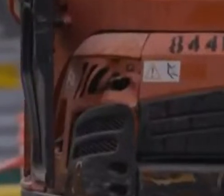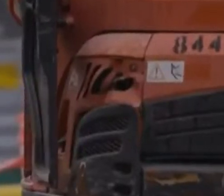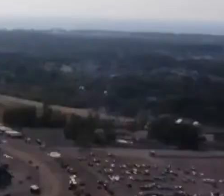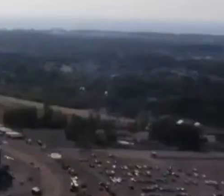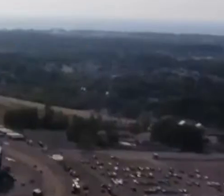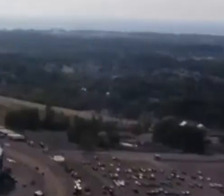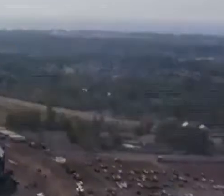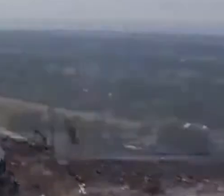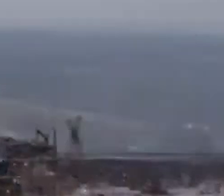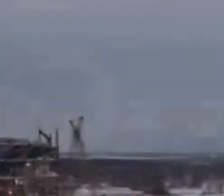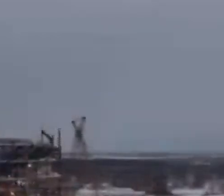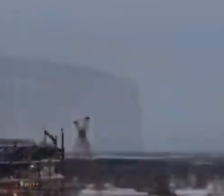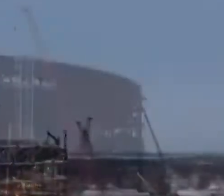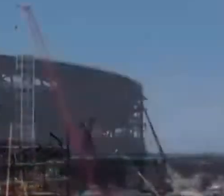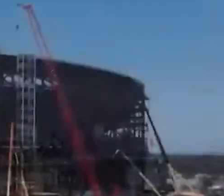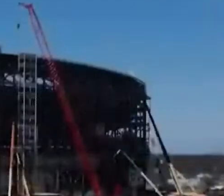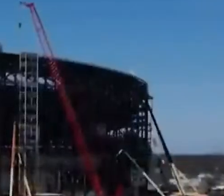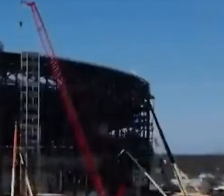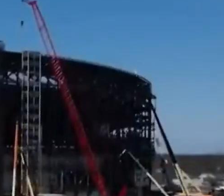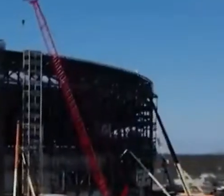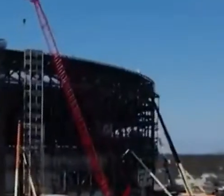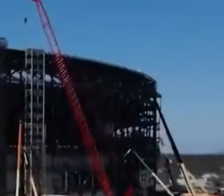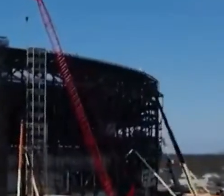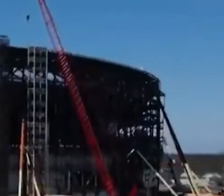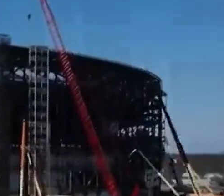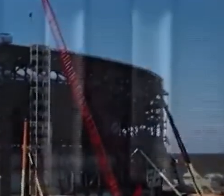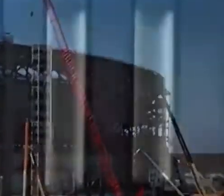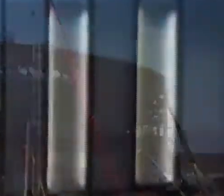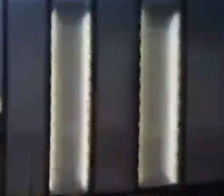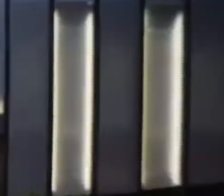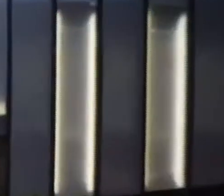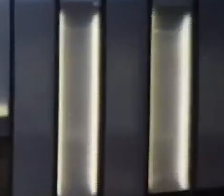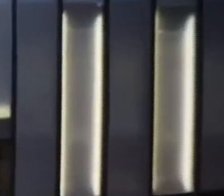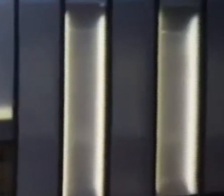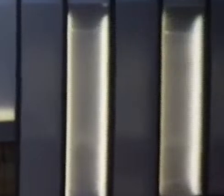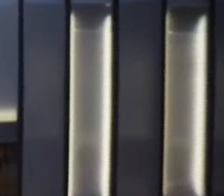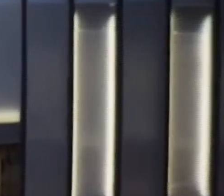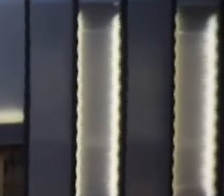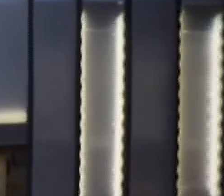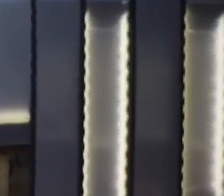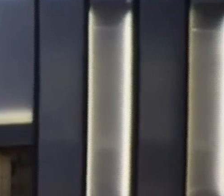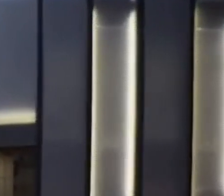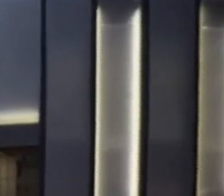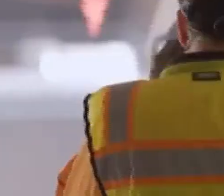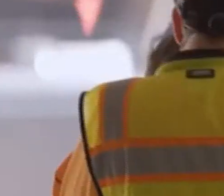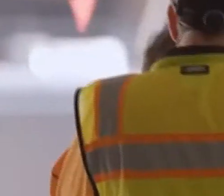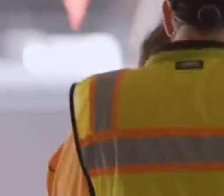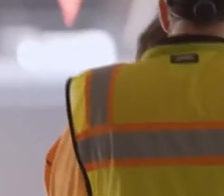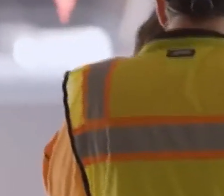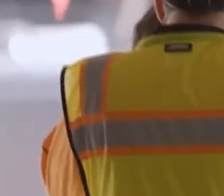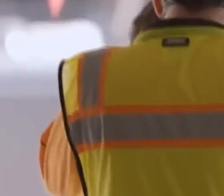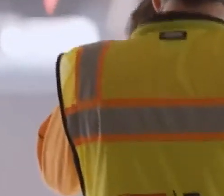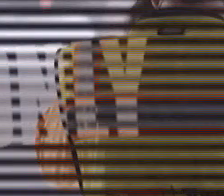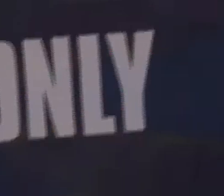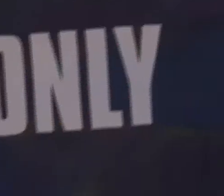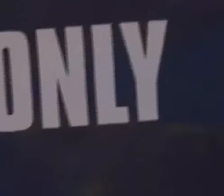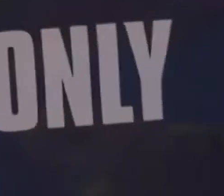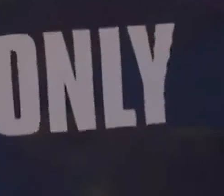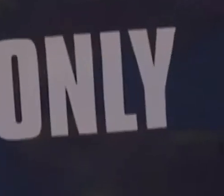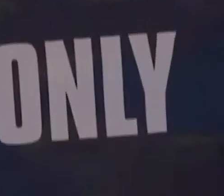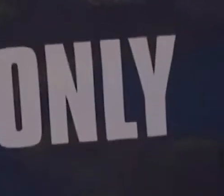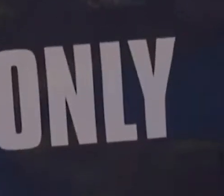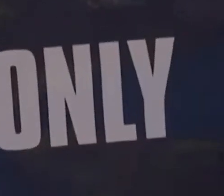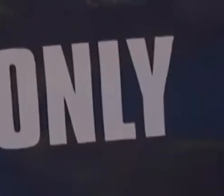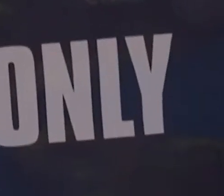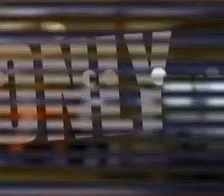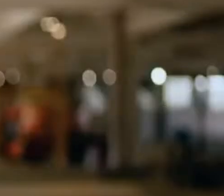and see all of the energy and the talent and the effort. I couldn't imagine anything more exciting. We've been talking about this for years, and